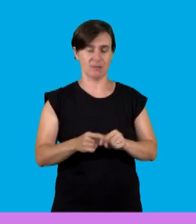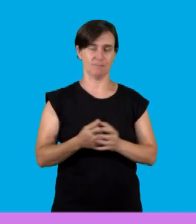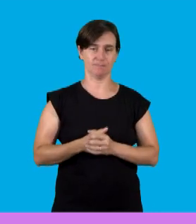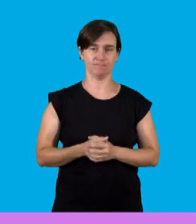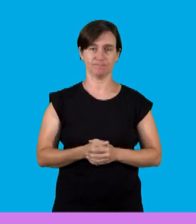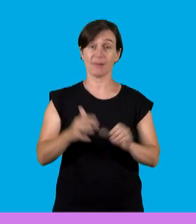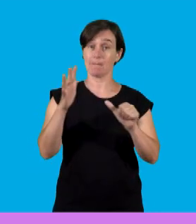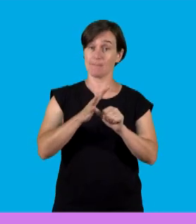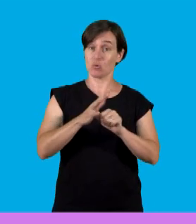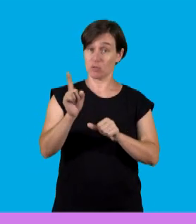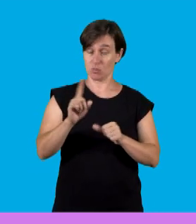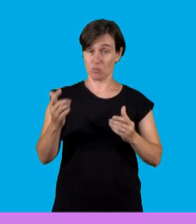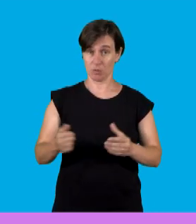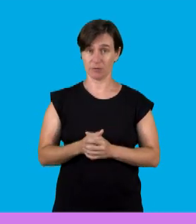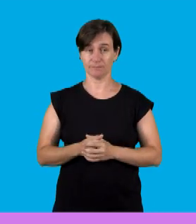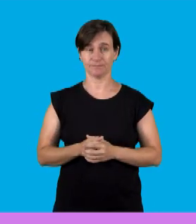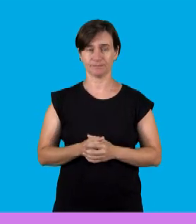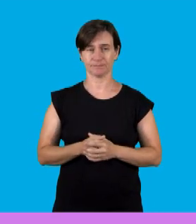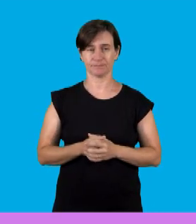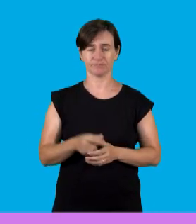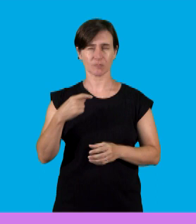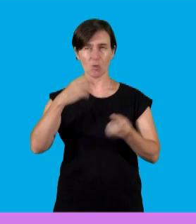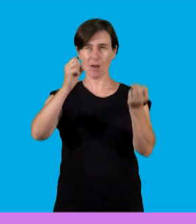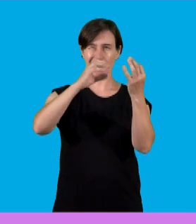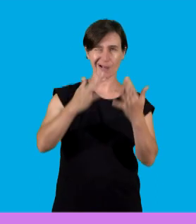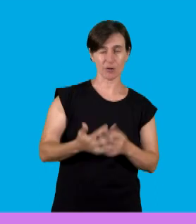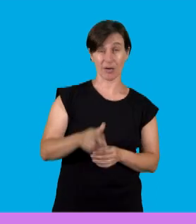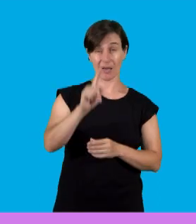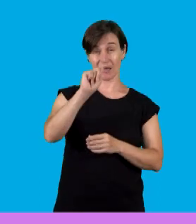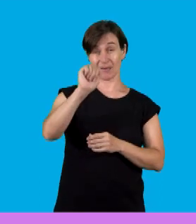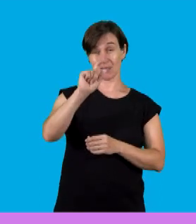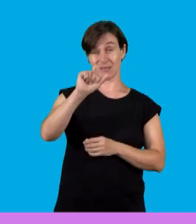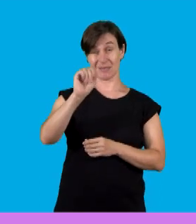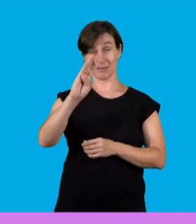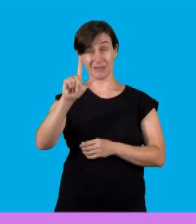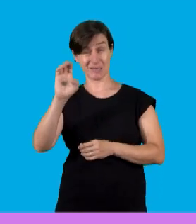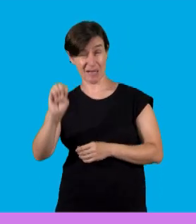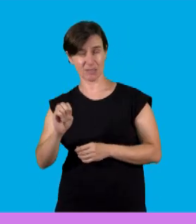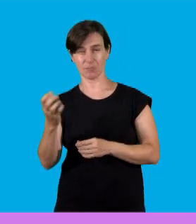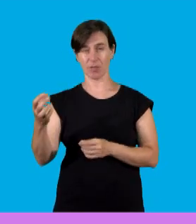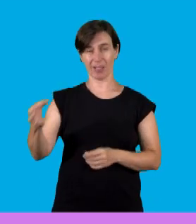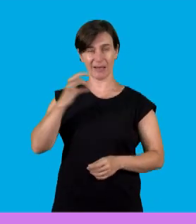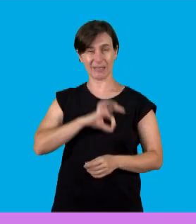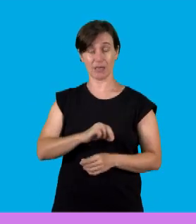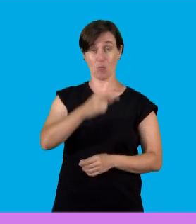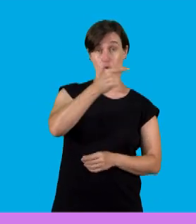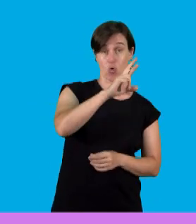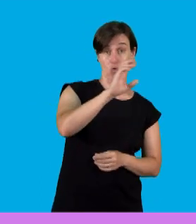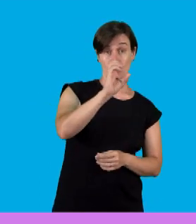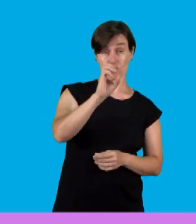then important to remember is that when we calculate taxable income, we use our gross income minus